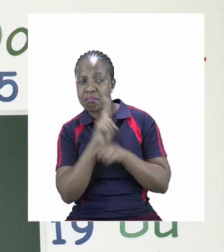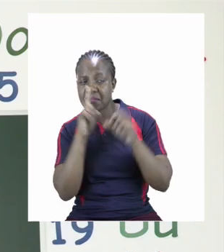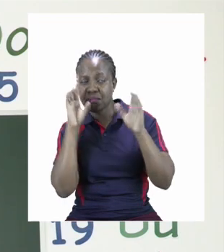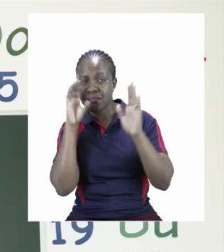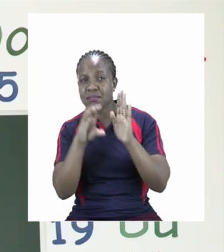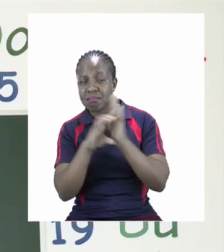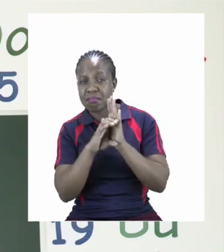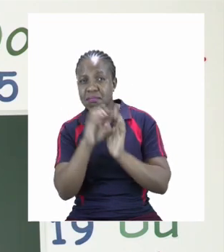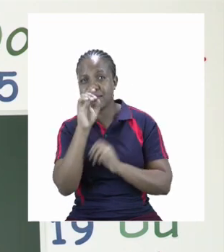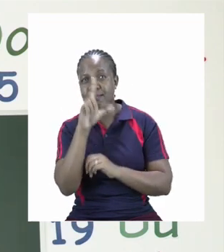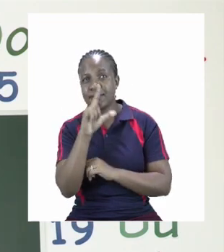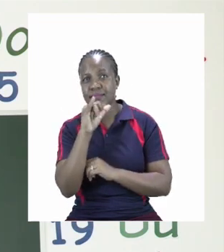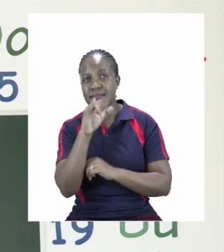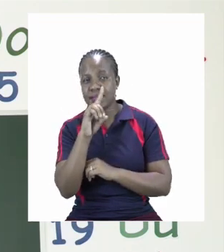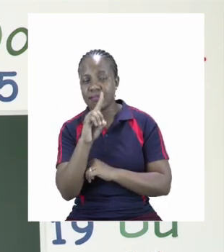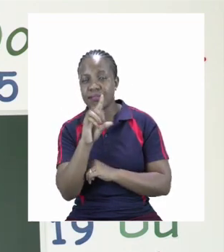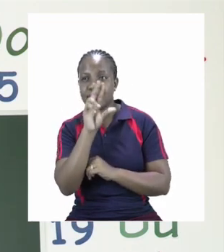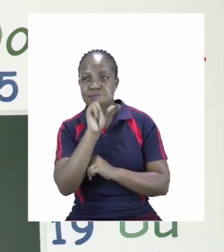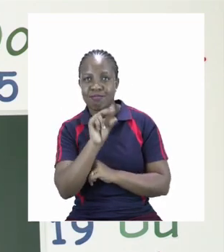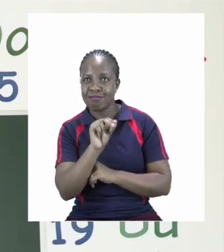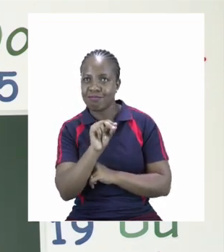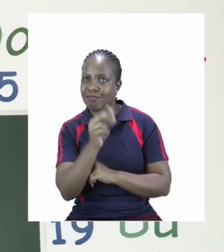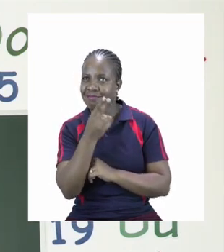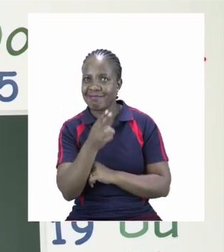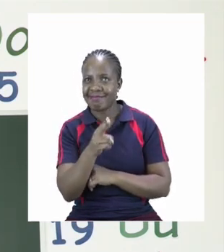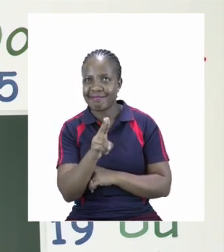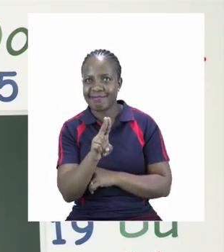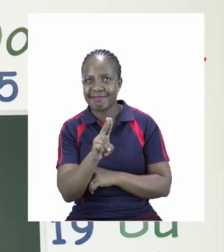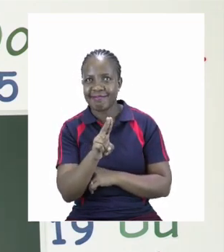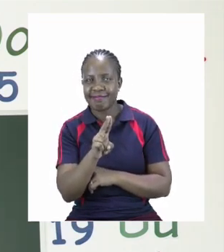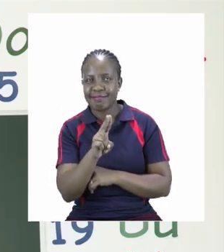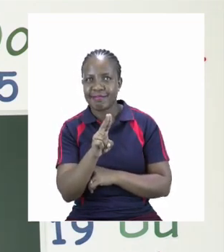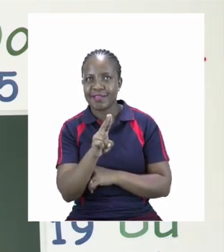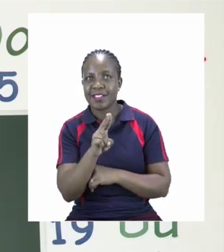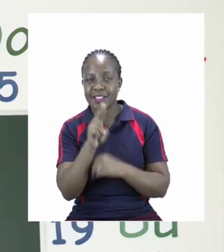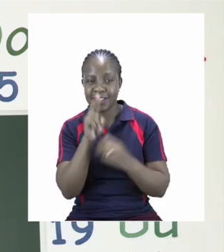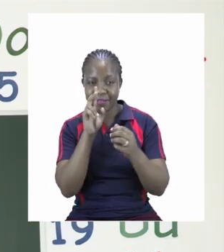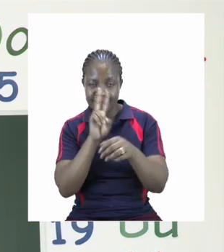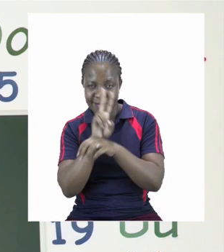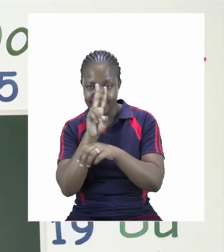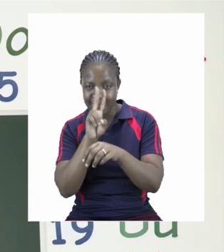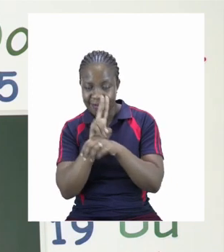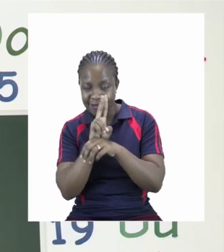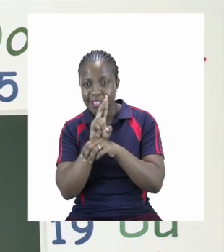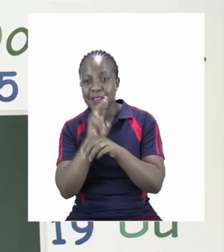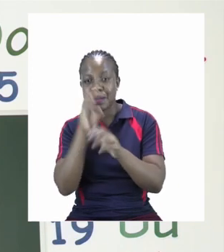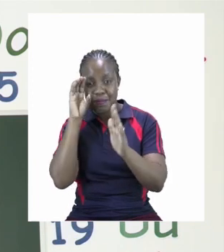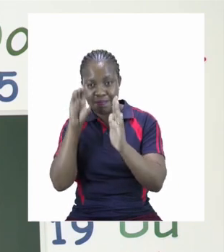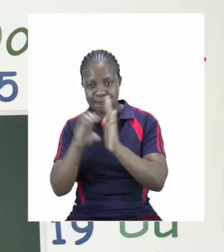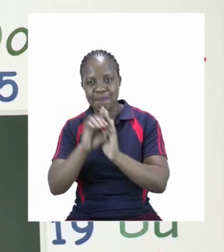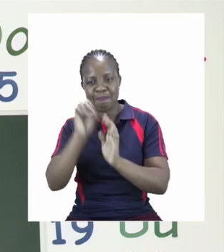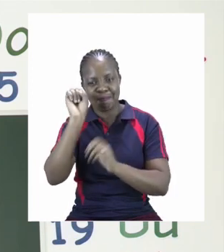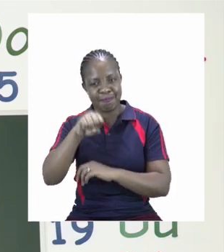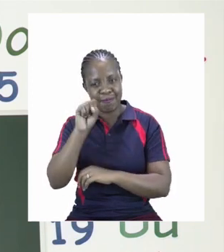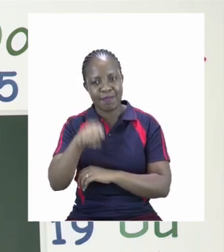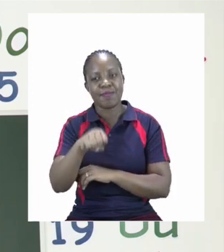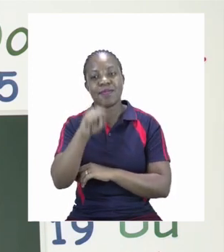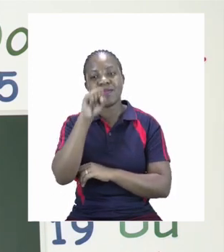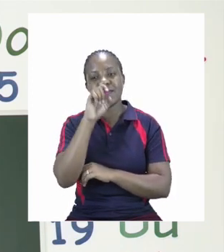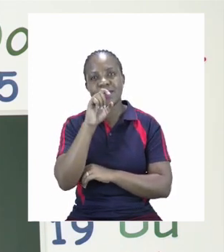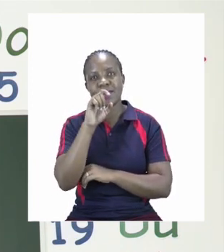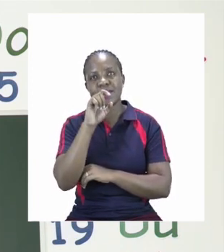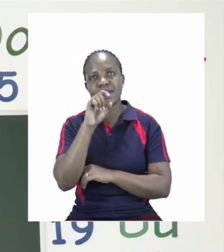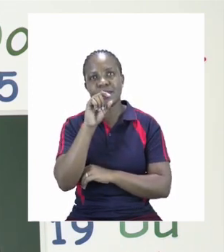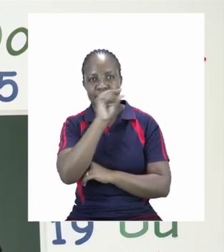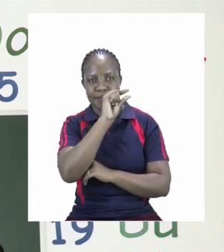No. Is this a lid? Yes, this is the lid. But just to be sure, let's check